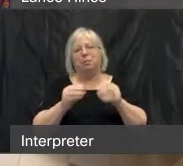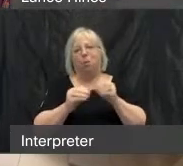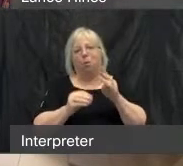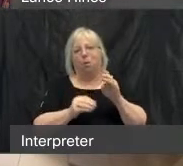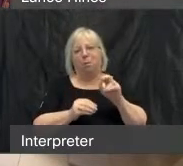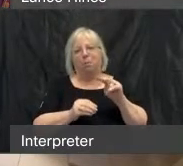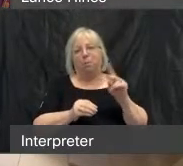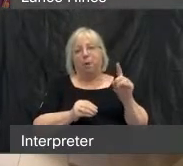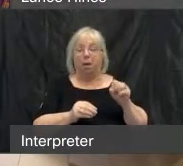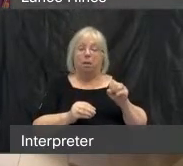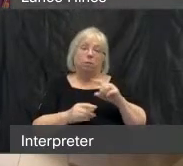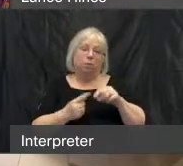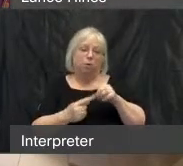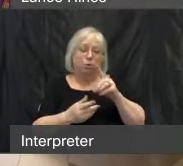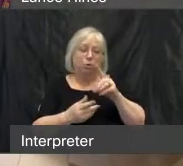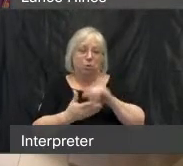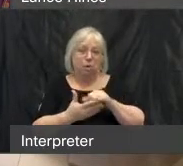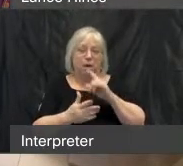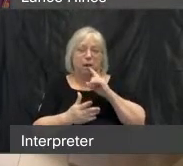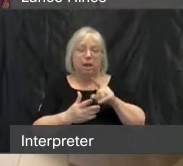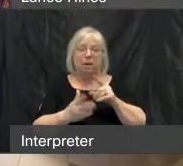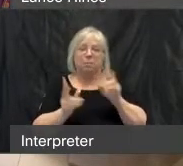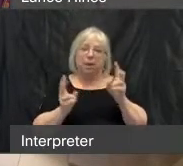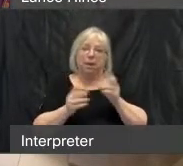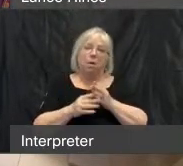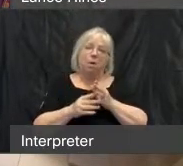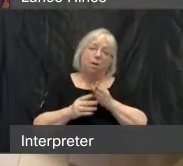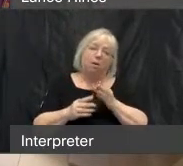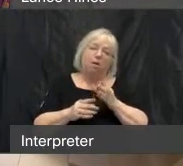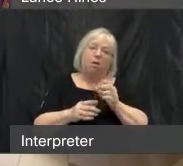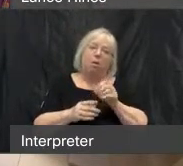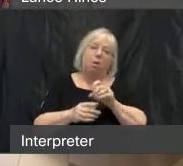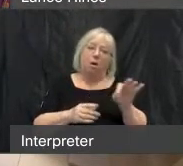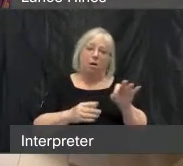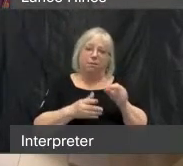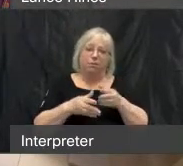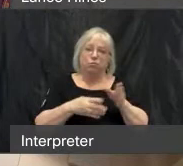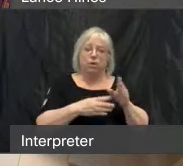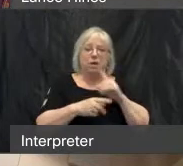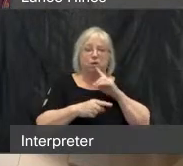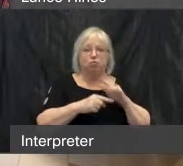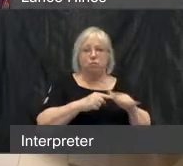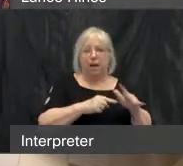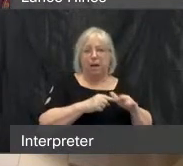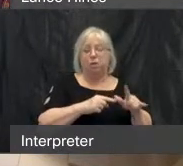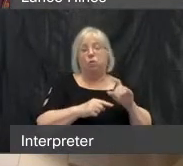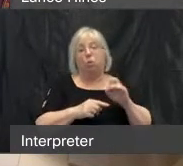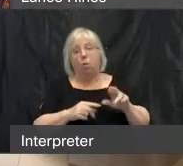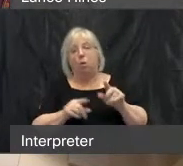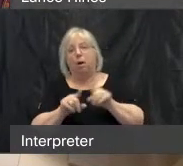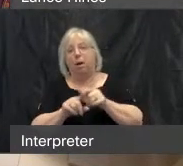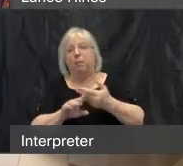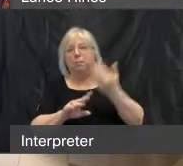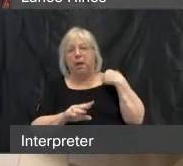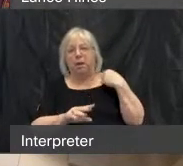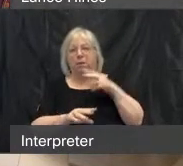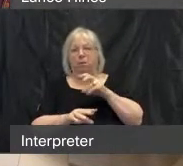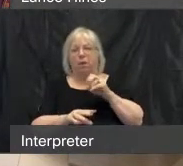do those types of things, it can be all street and drainage, or like back in 2004, I think when you